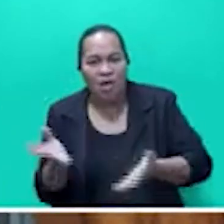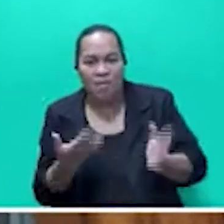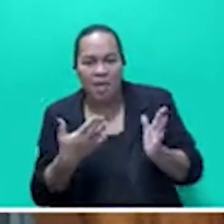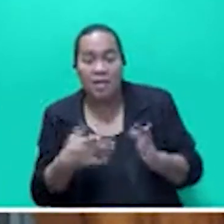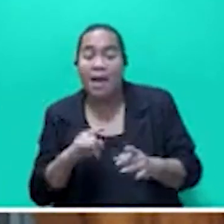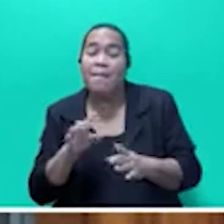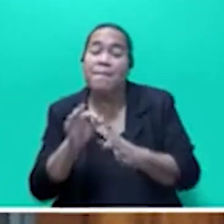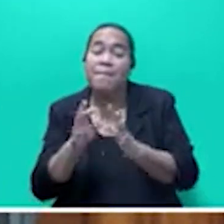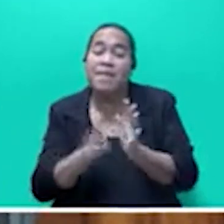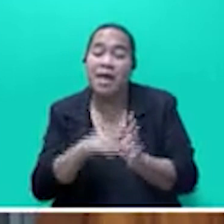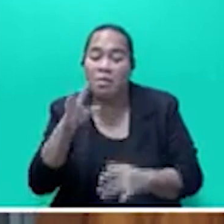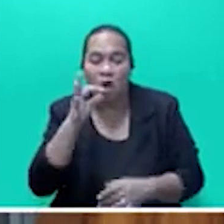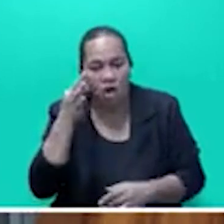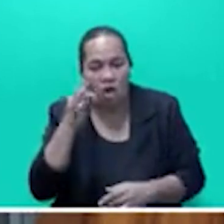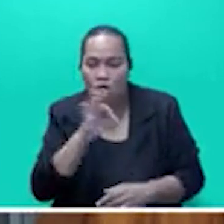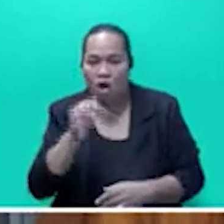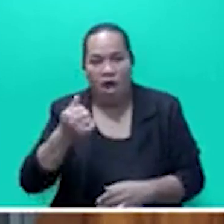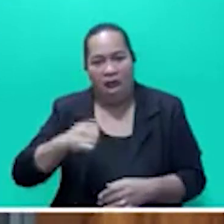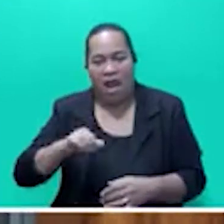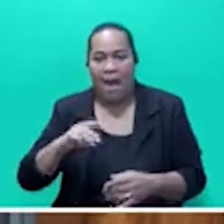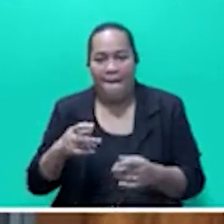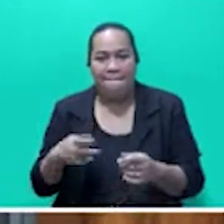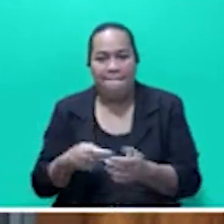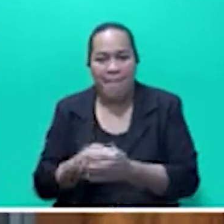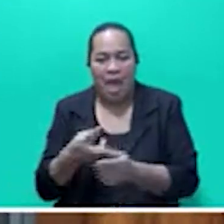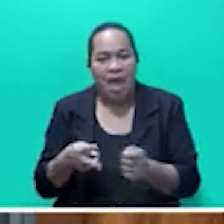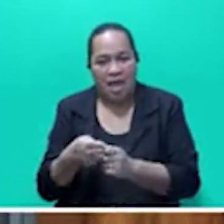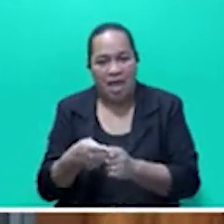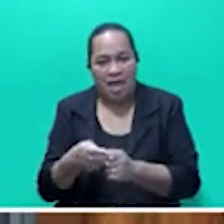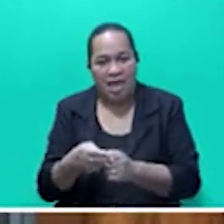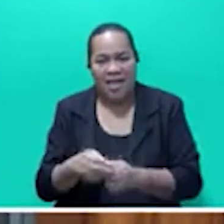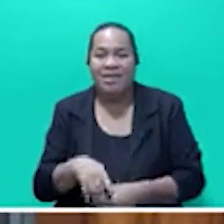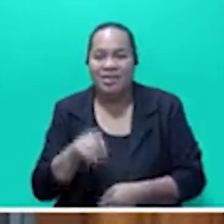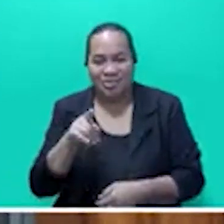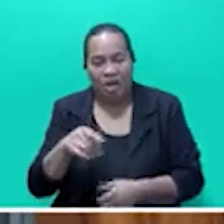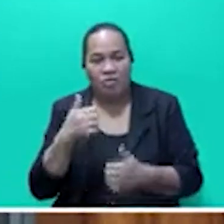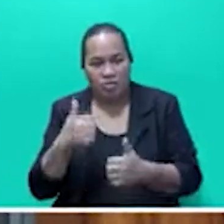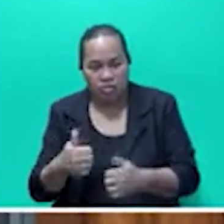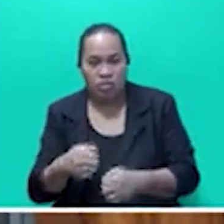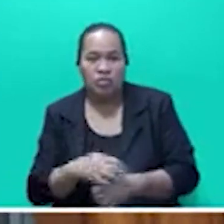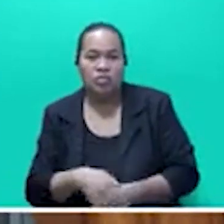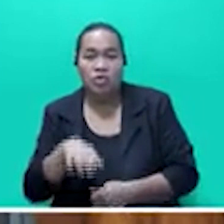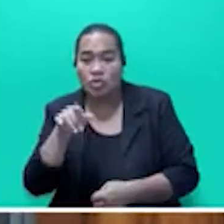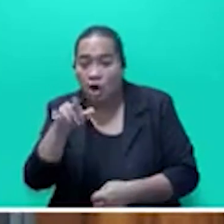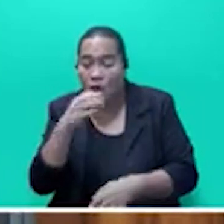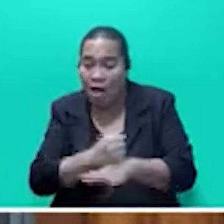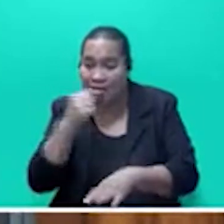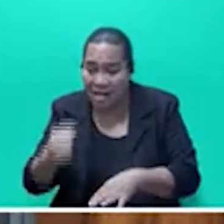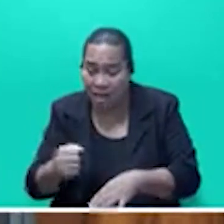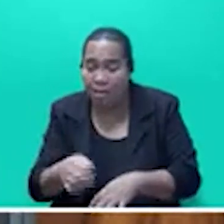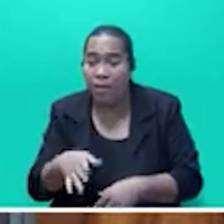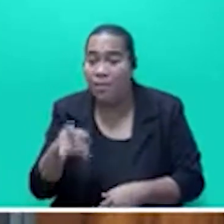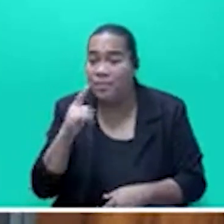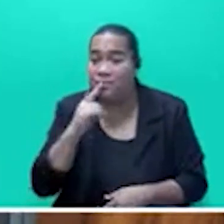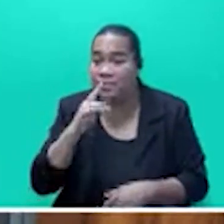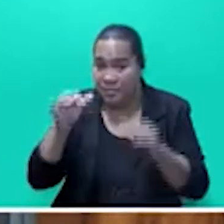Minister Bainimarama did not allow any pay cut to any civil servant. Your government's mission, as the Excellency had said, is to